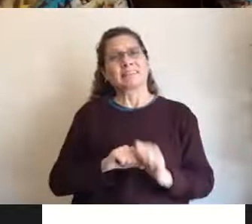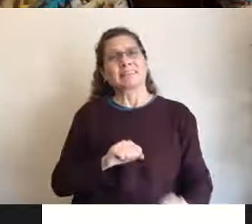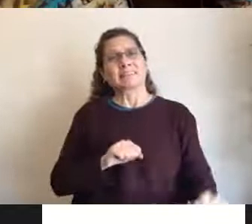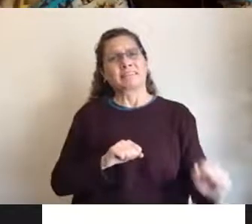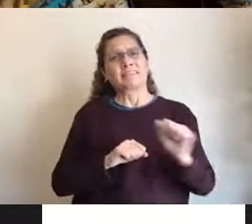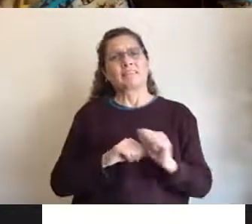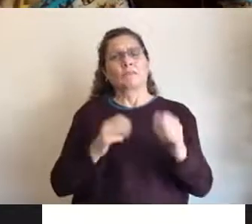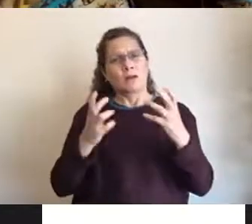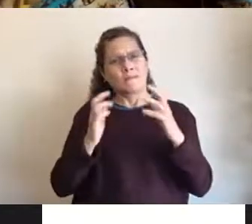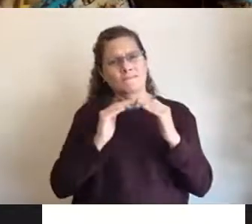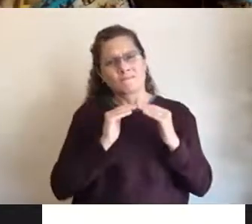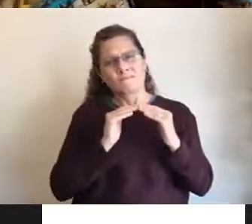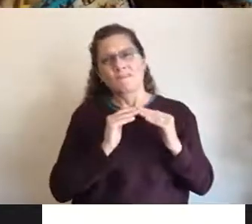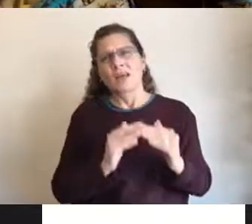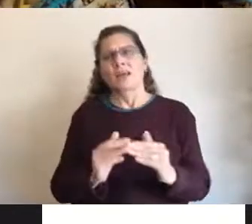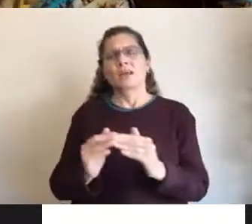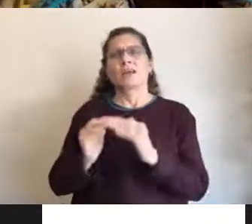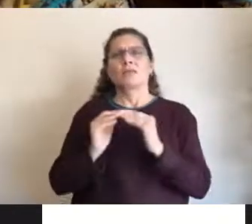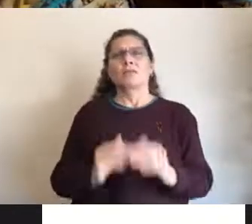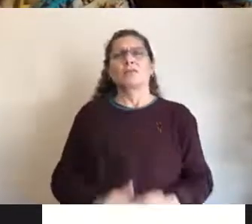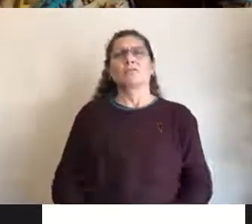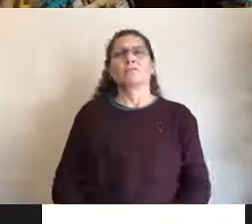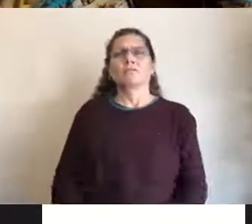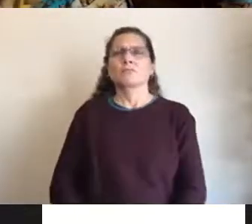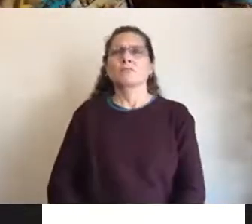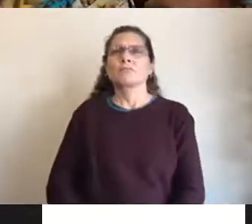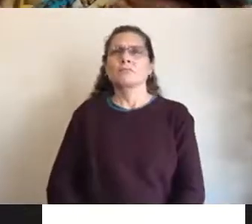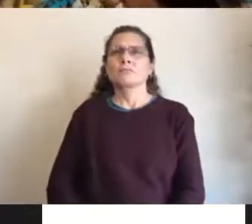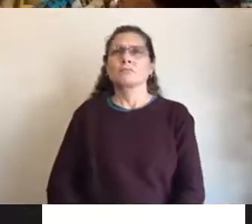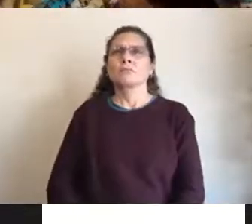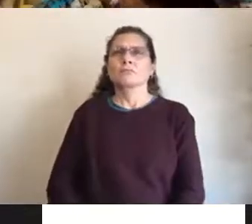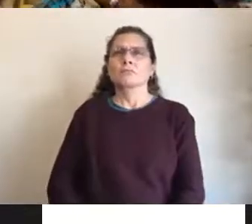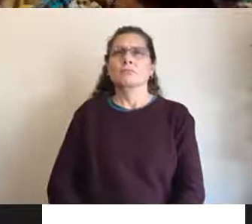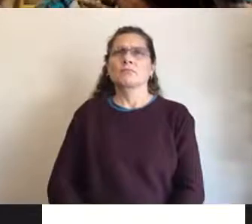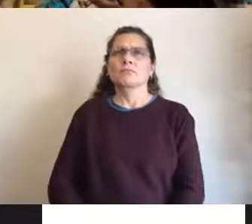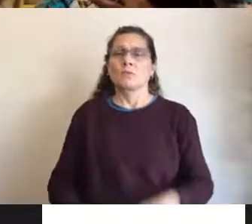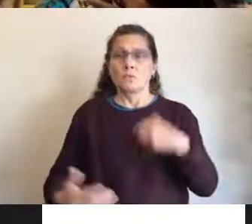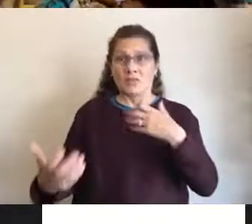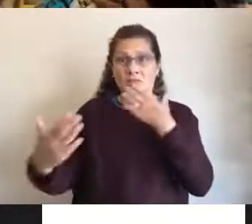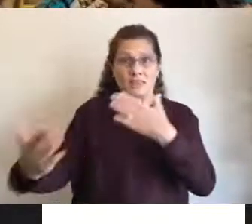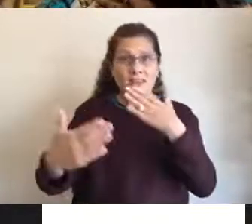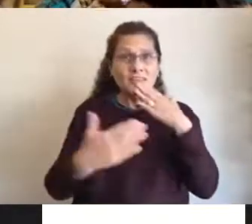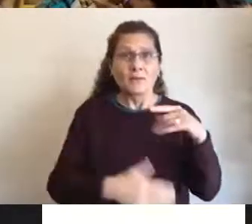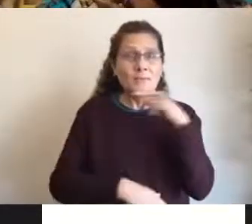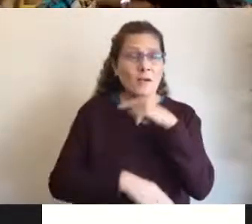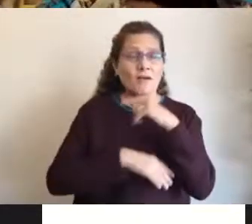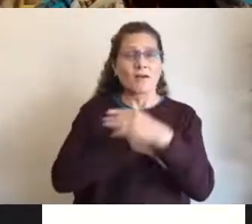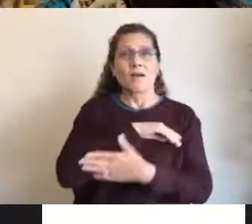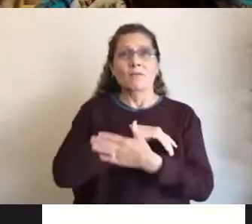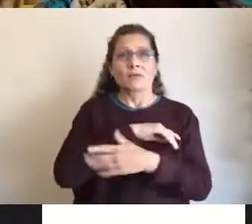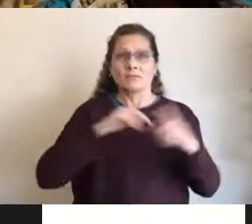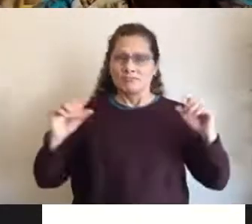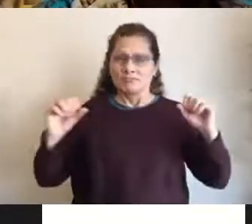county residents for showing up and making their voice heard. I'm inspired by the high turnout in Milwaukee County across mail-in, early, and